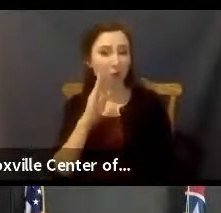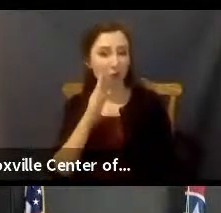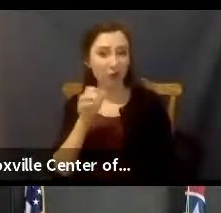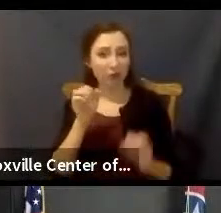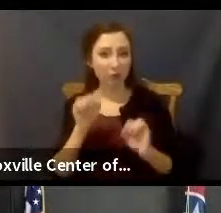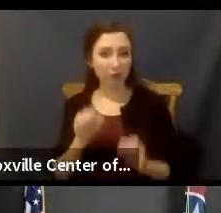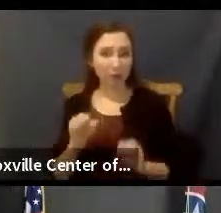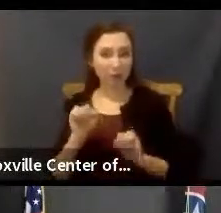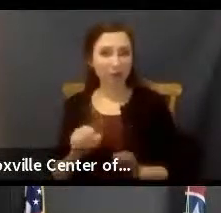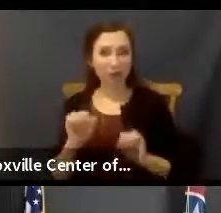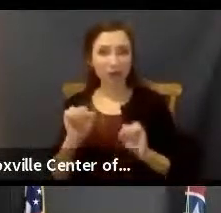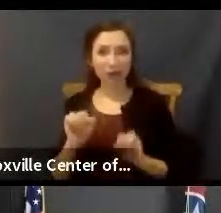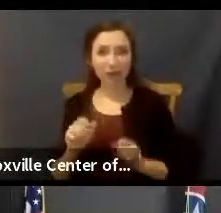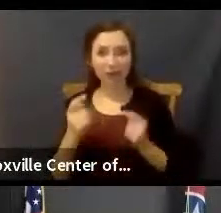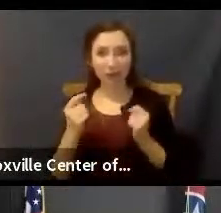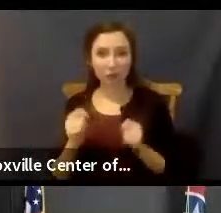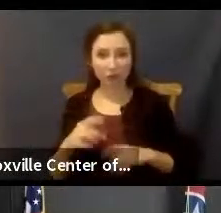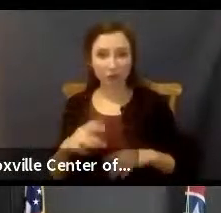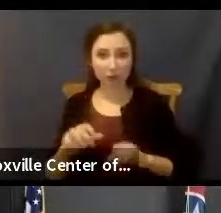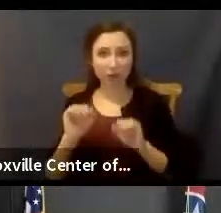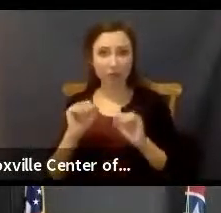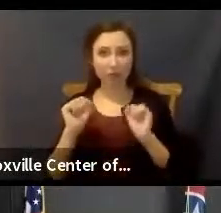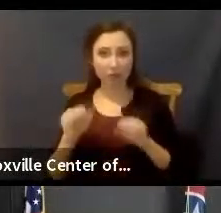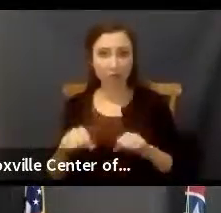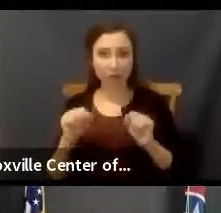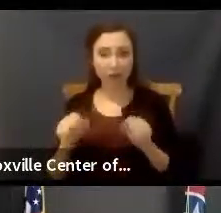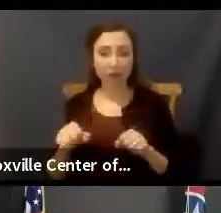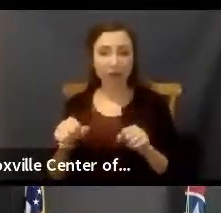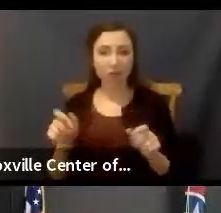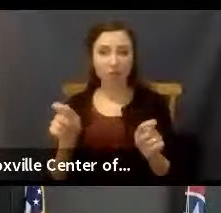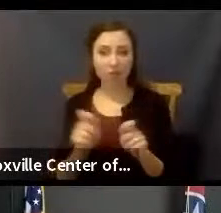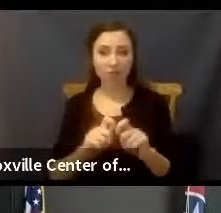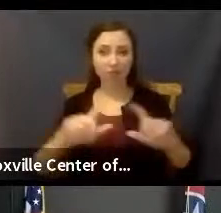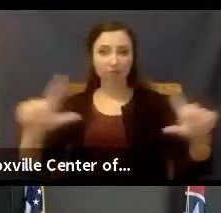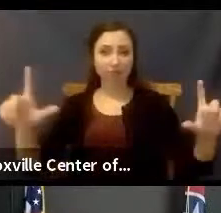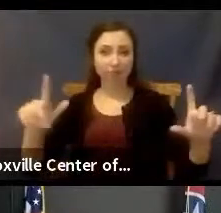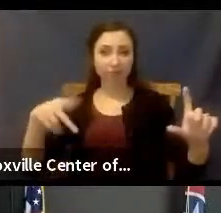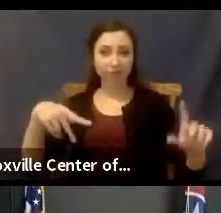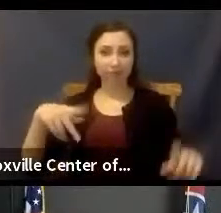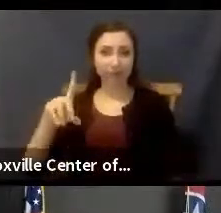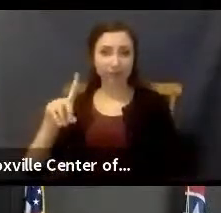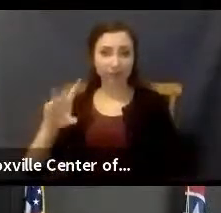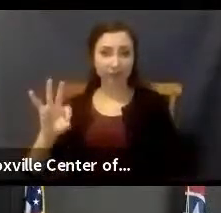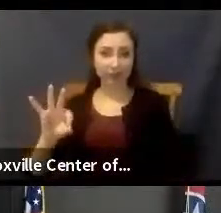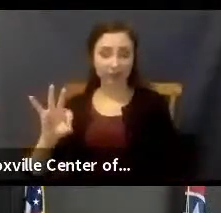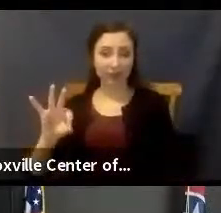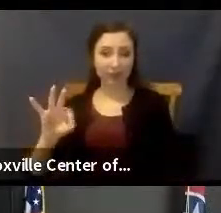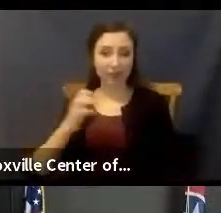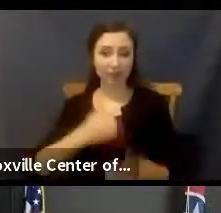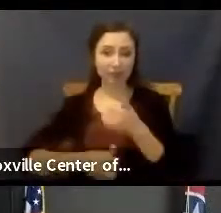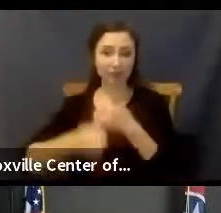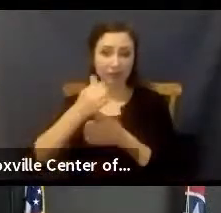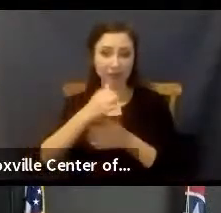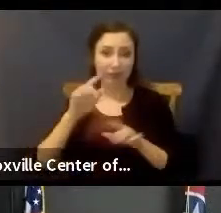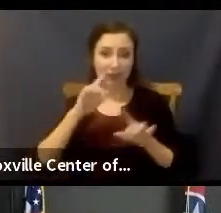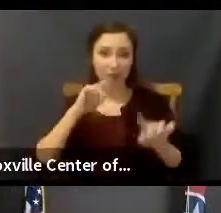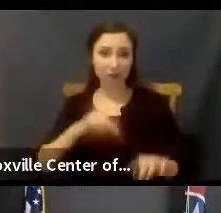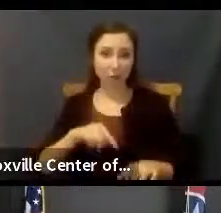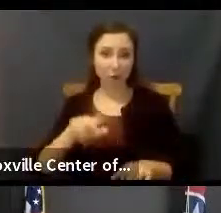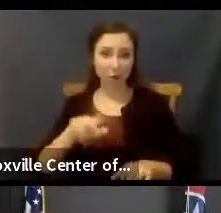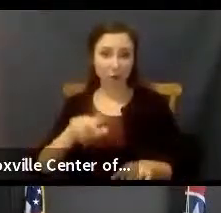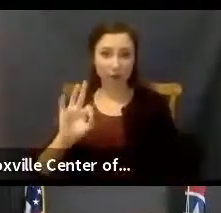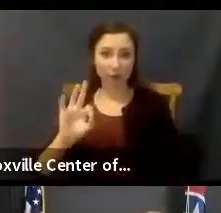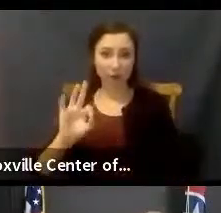possible, I could try to take over, but would it be possible to project the PDF of Executive Order 38